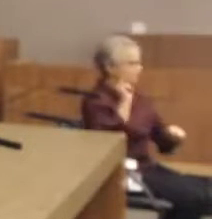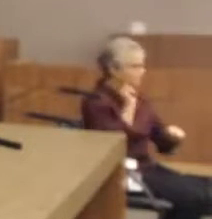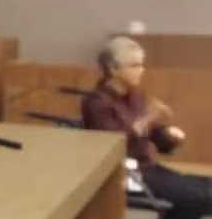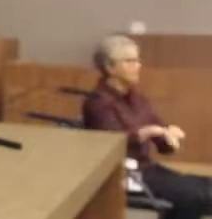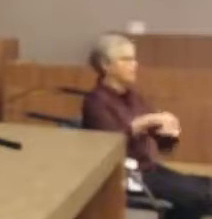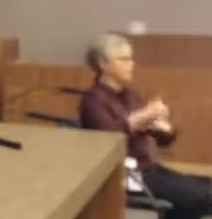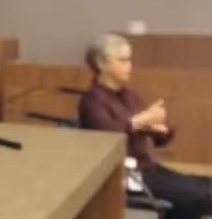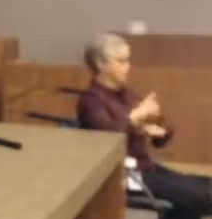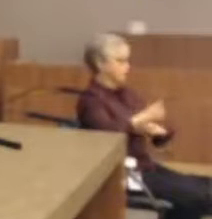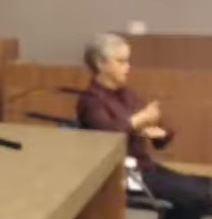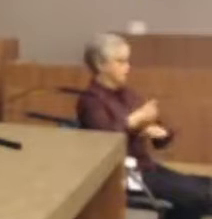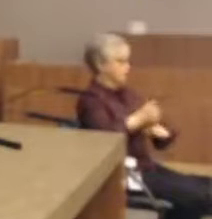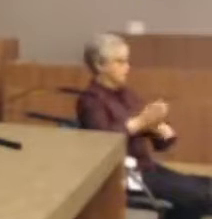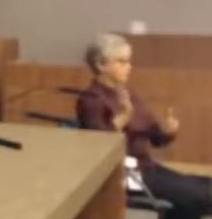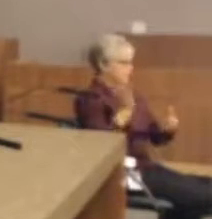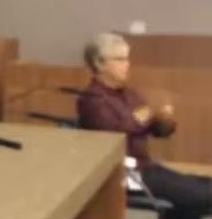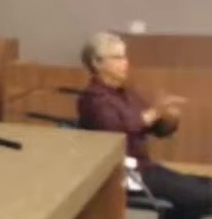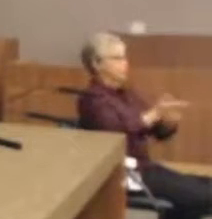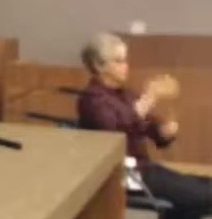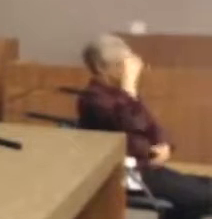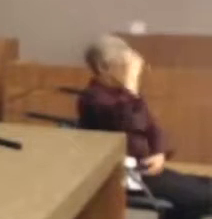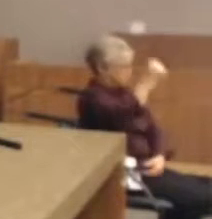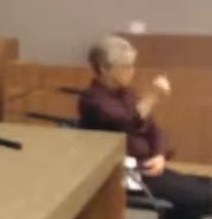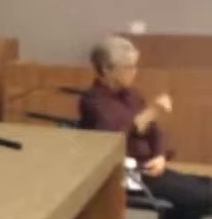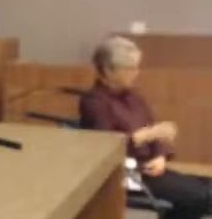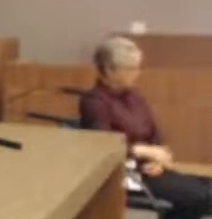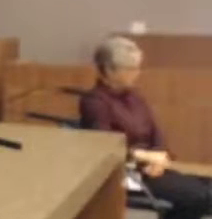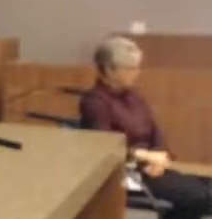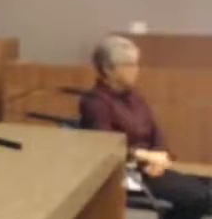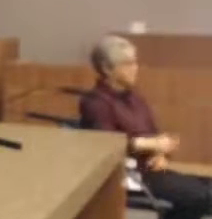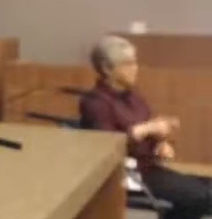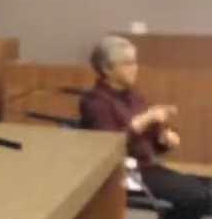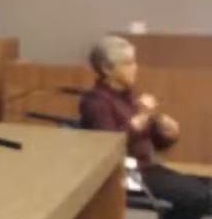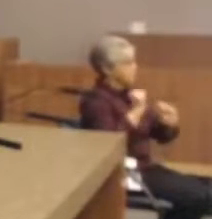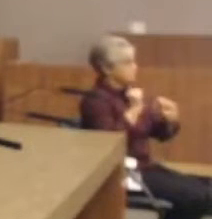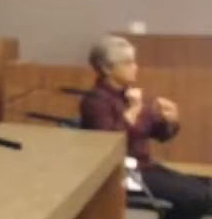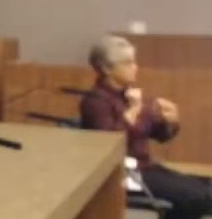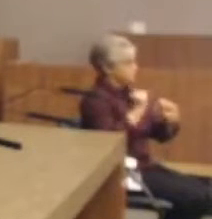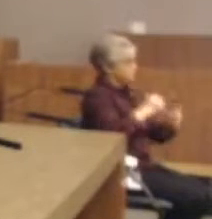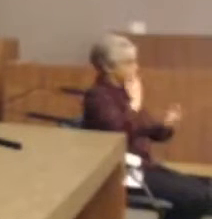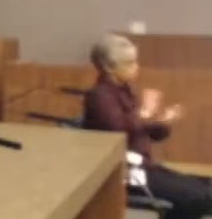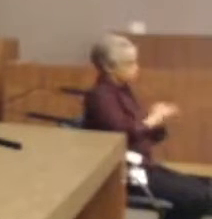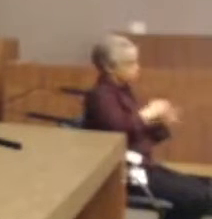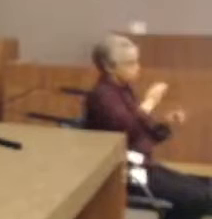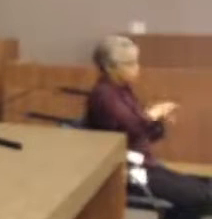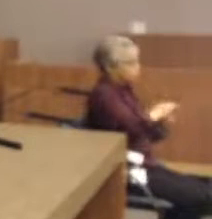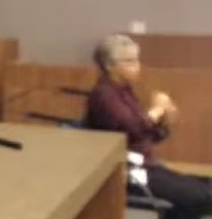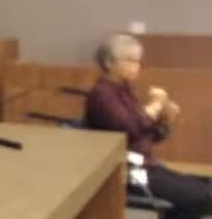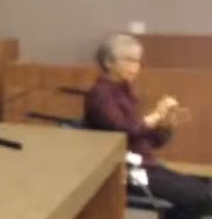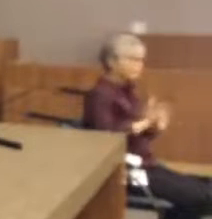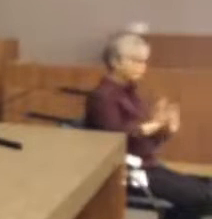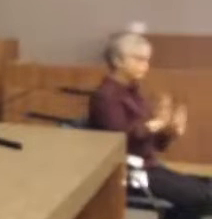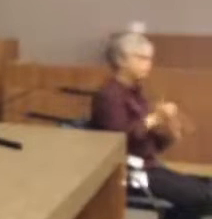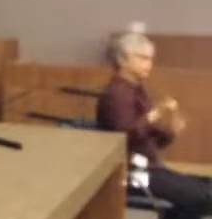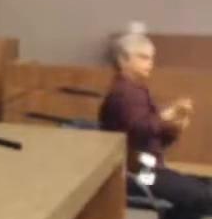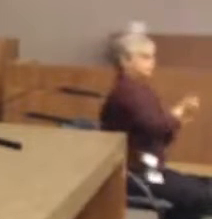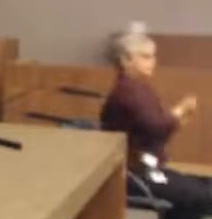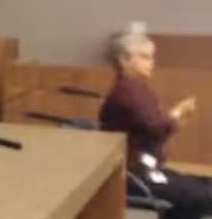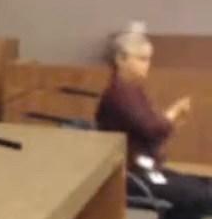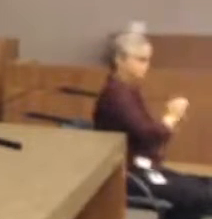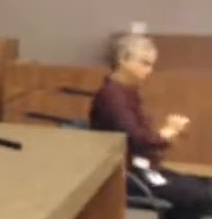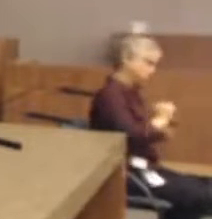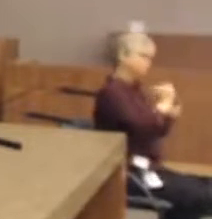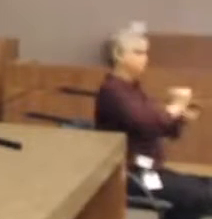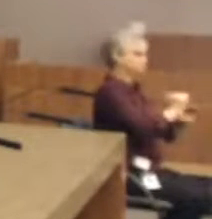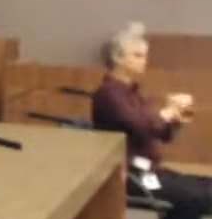the good stress, you can actually push yourself to levels, to energy levels that are good, but the bad stress actually does the opposite, and it affects our